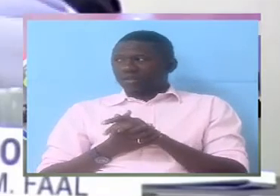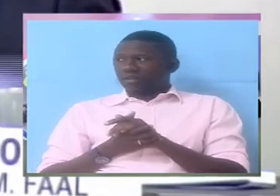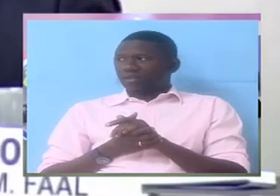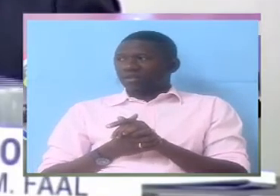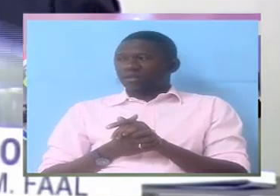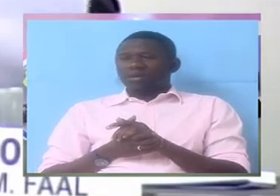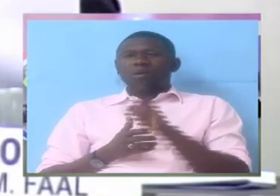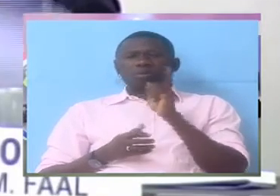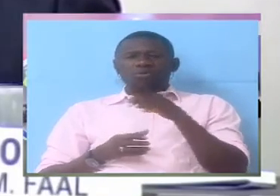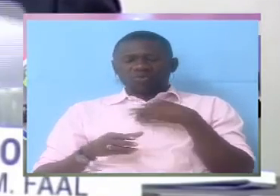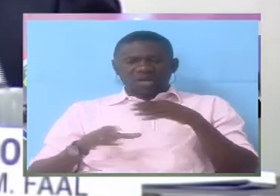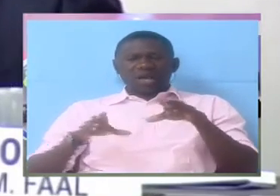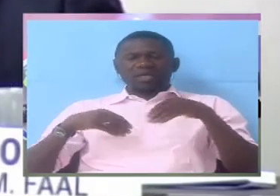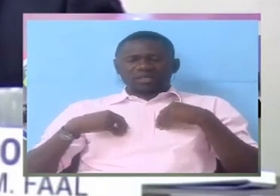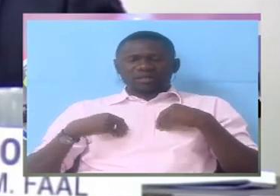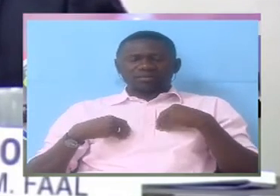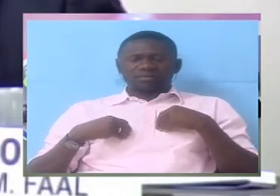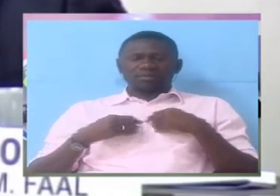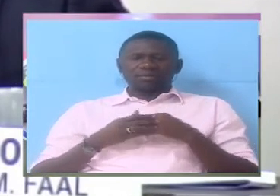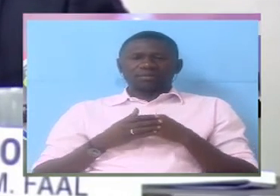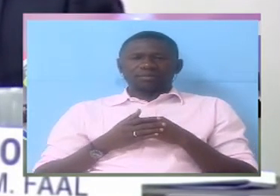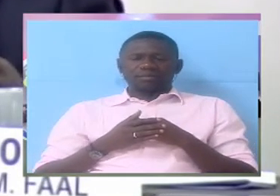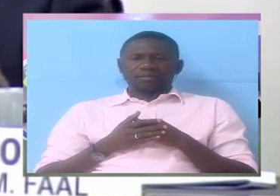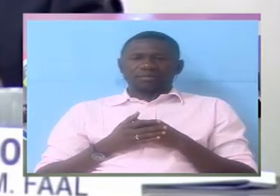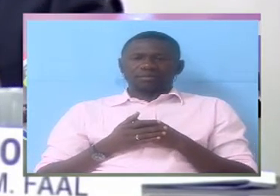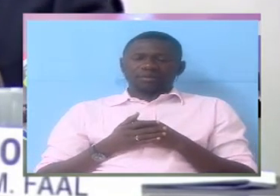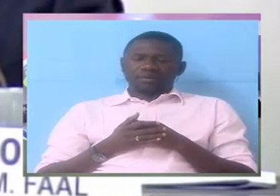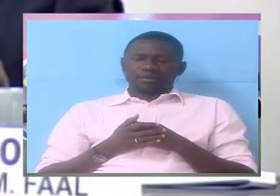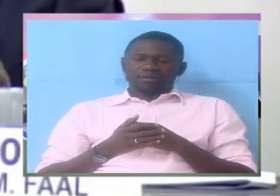But you have accepted that arrival, yes, we met.